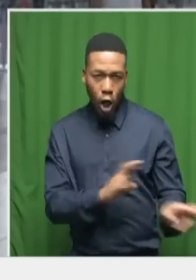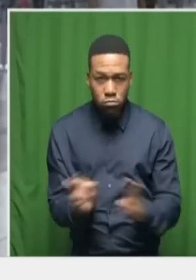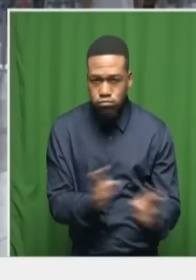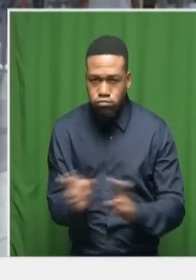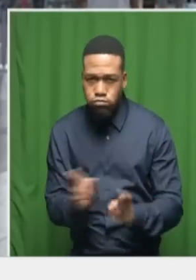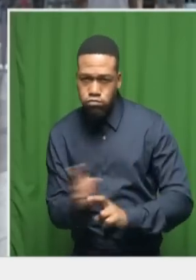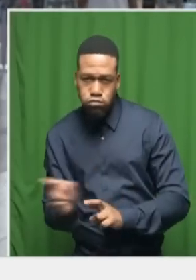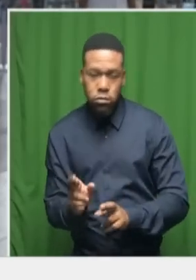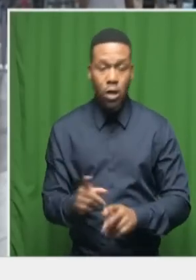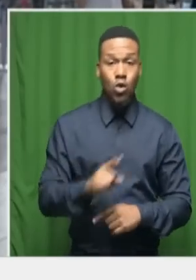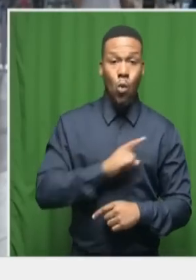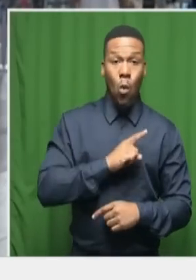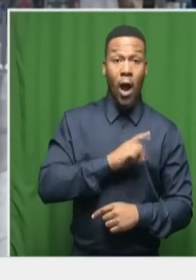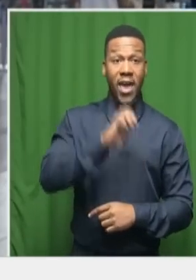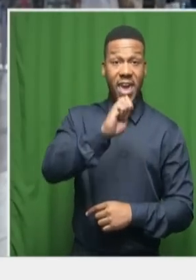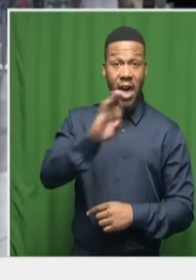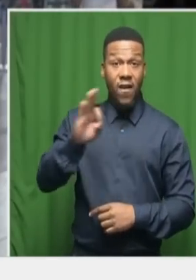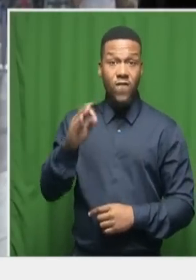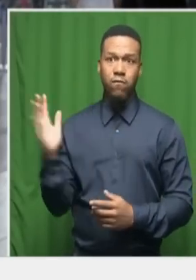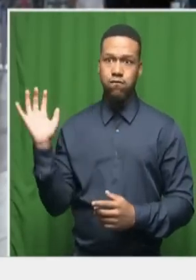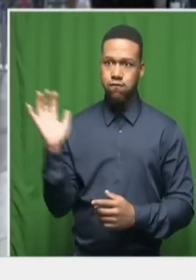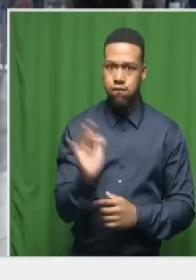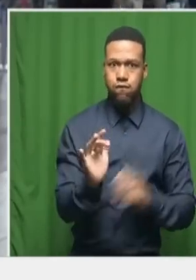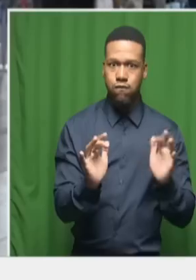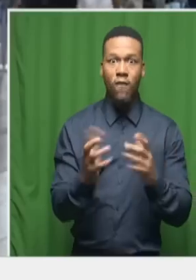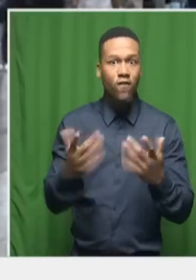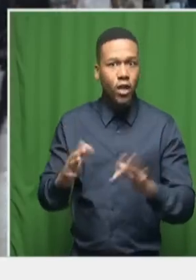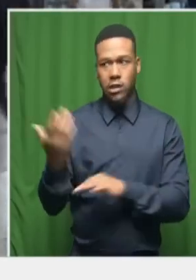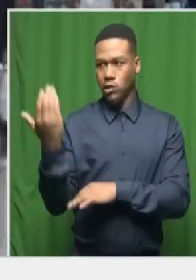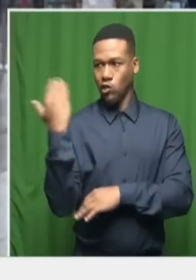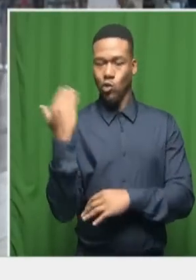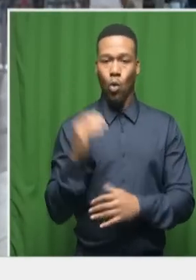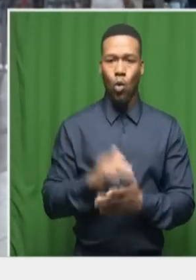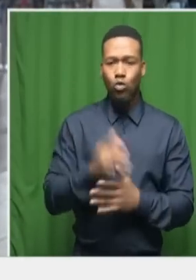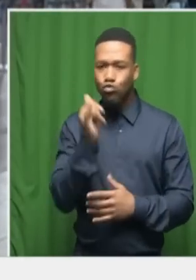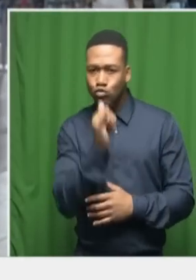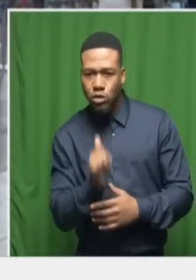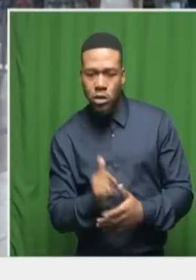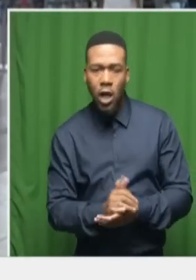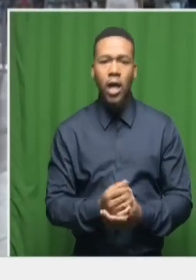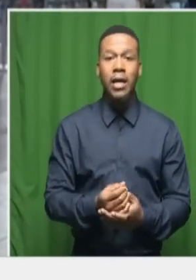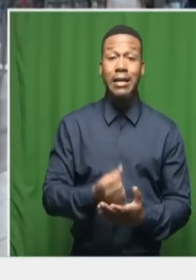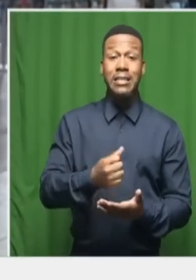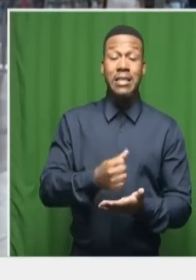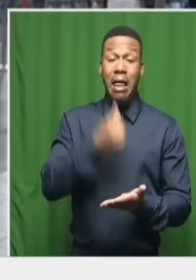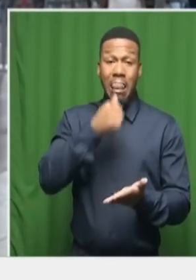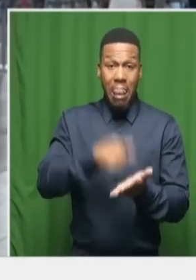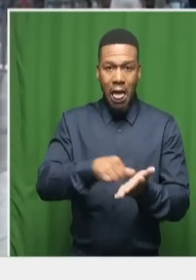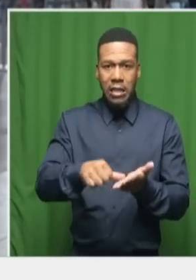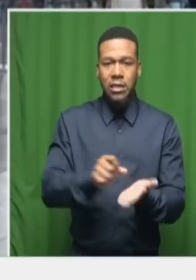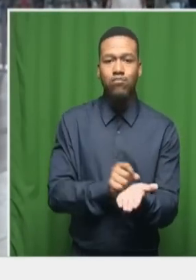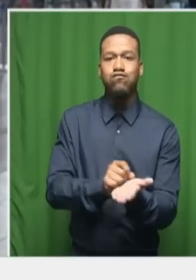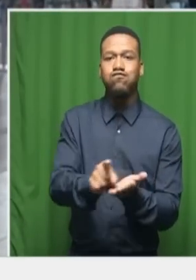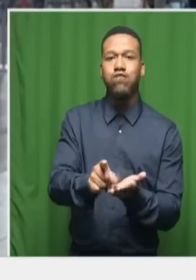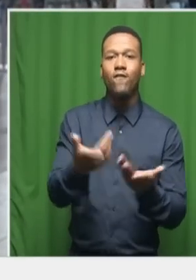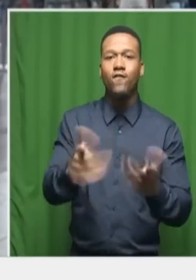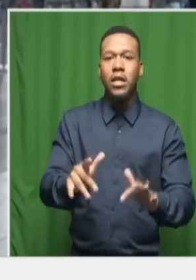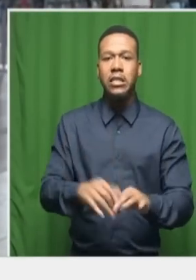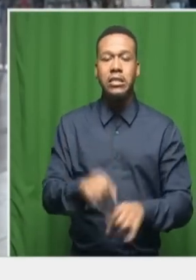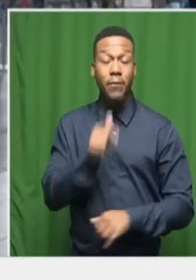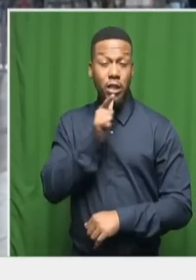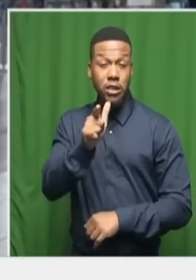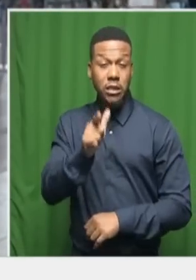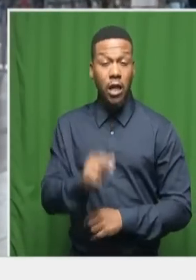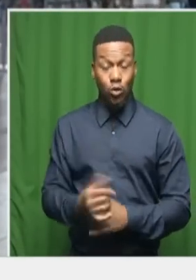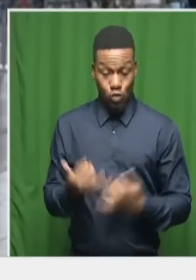that the EFF were here as well, trying by all means to ensure that they send their message that today is not going to be business